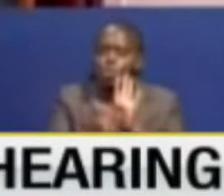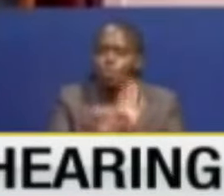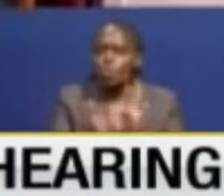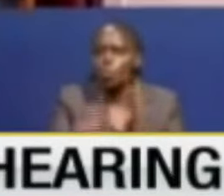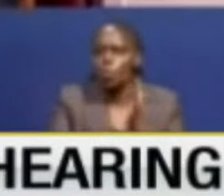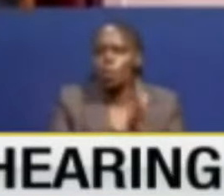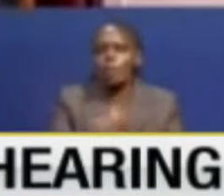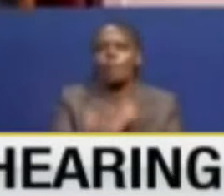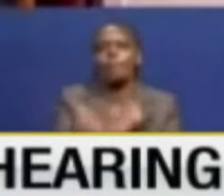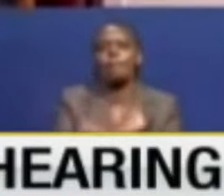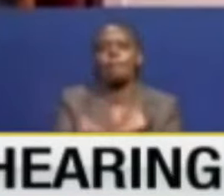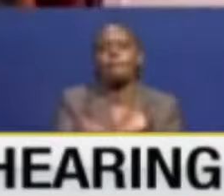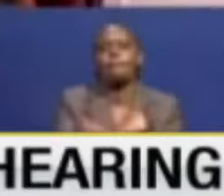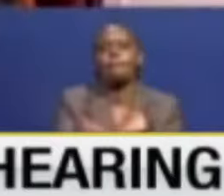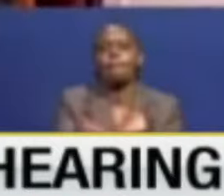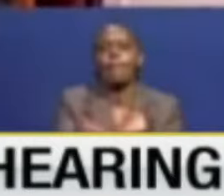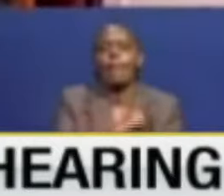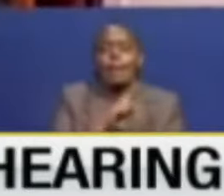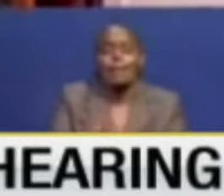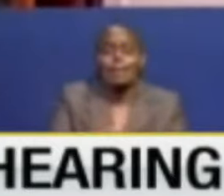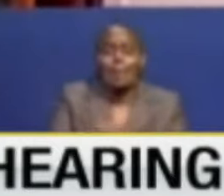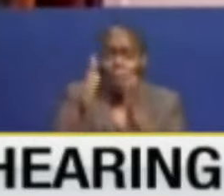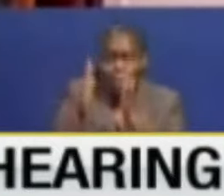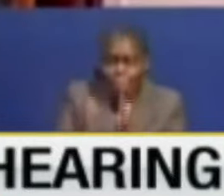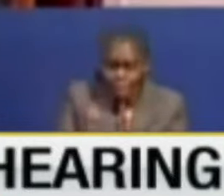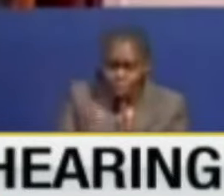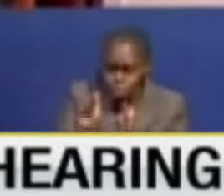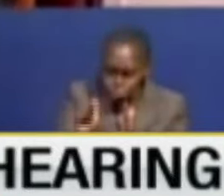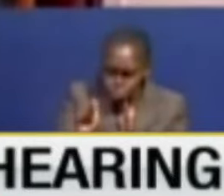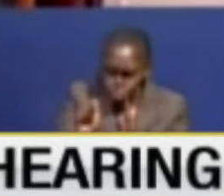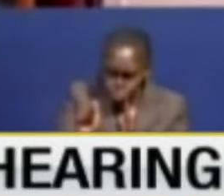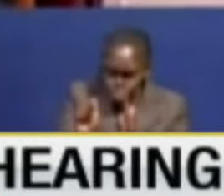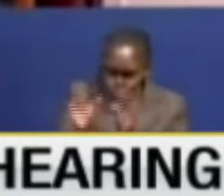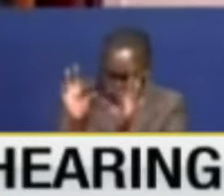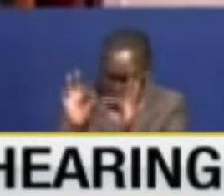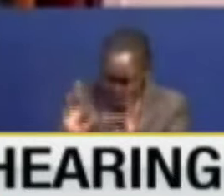love. When you hold somebody accountable,